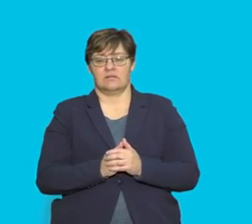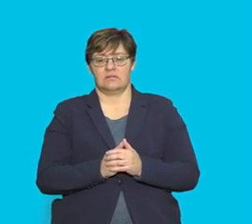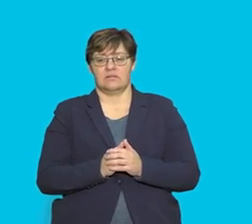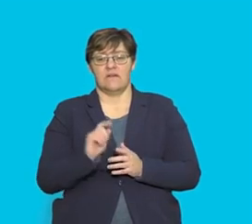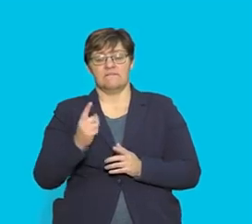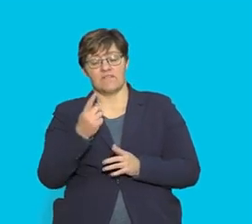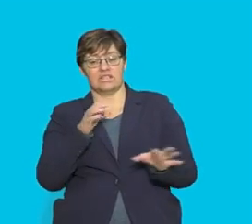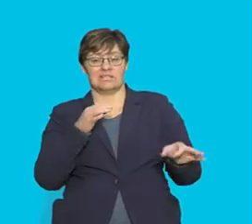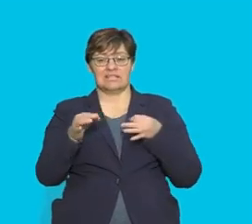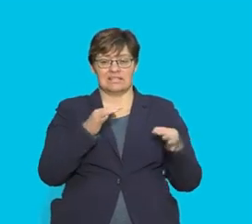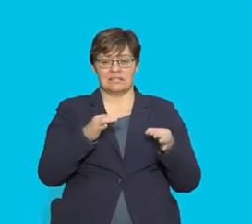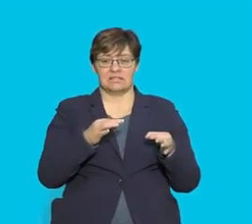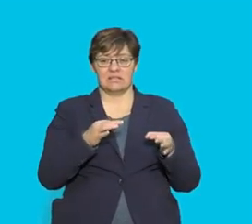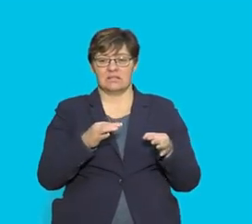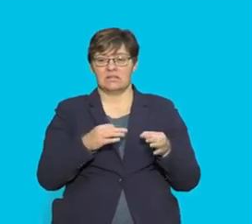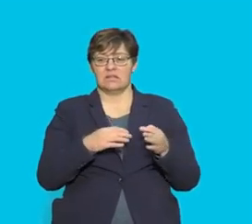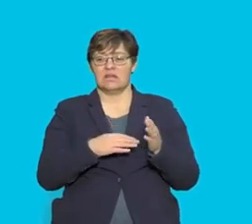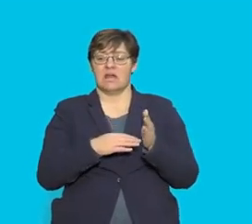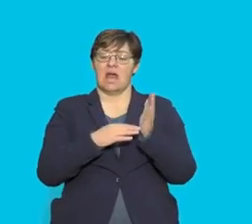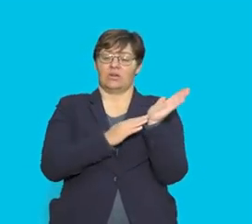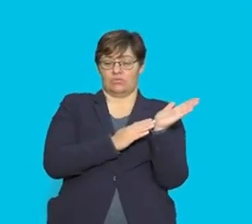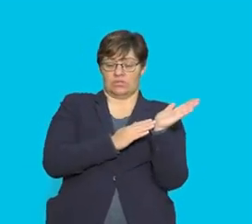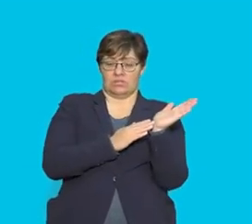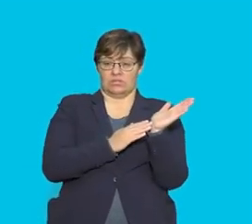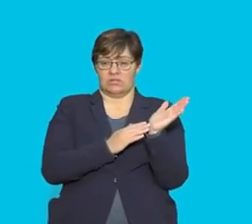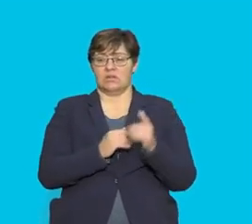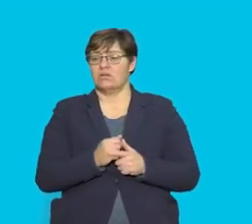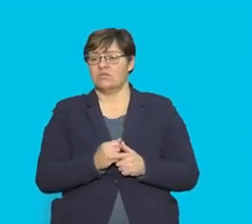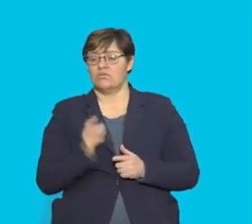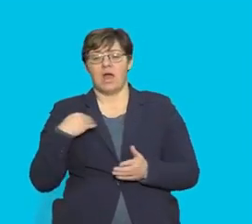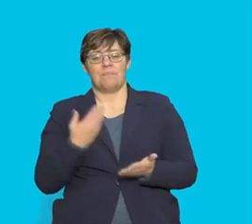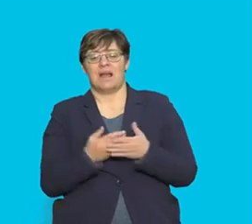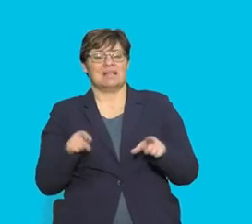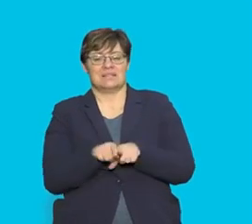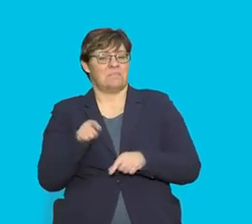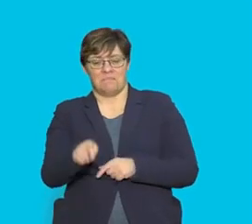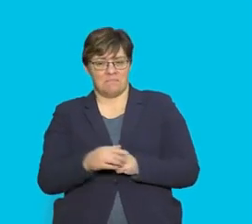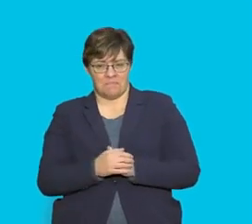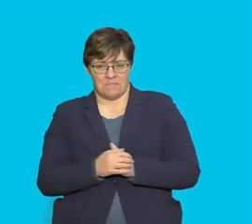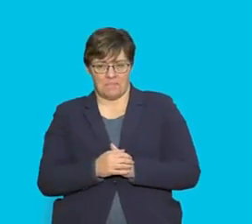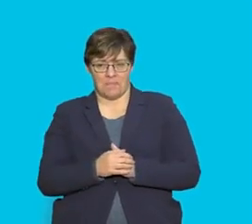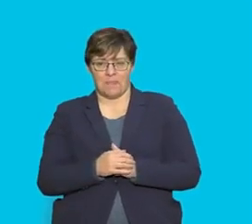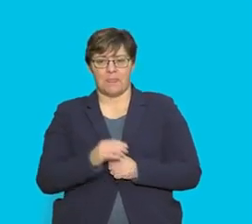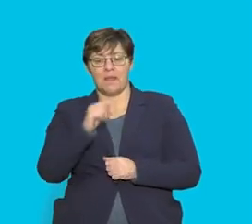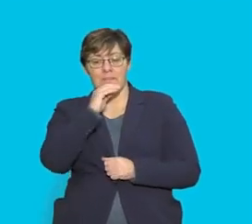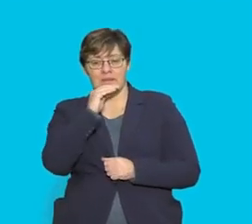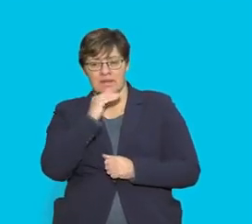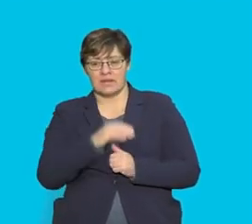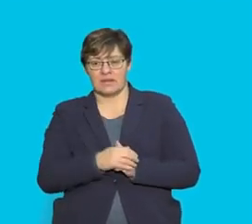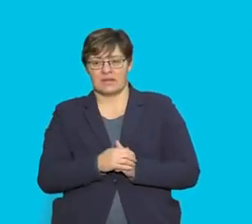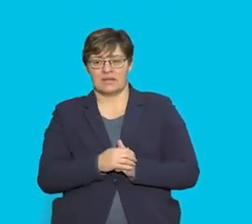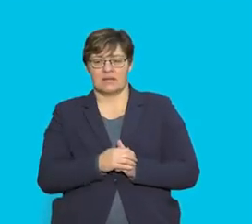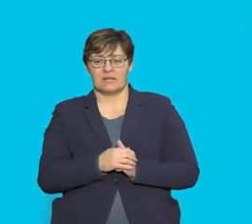first description of what an acute angled triangle is, you don't really apply the same one here. It does not mean that there